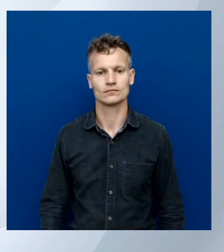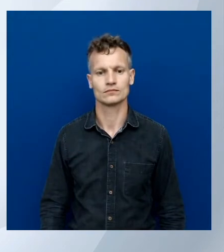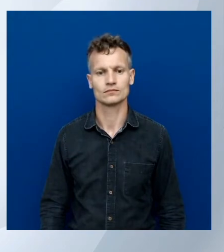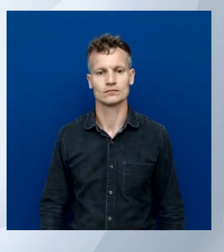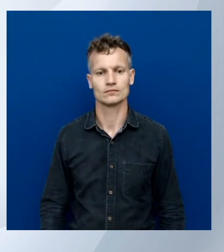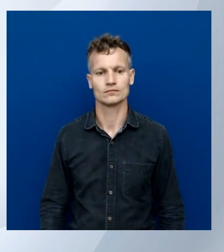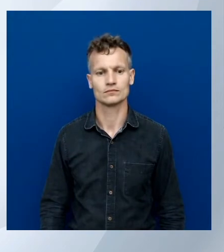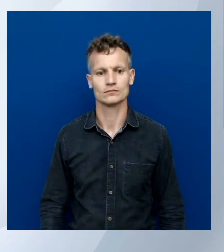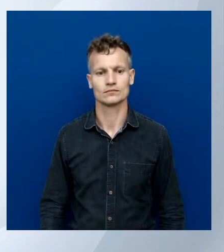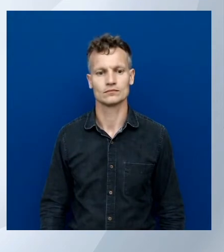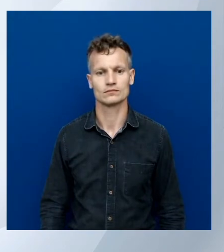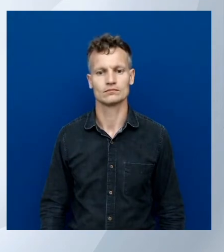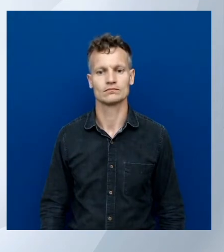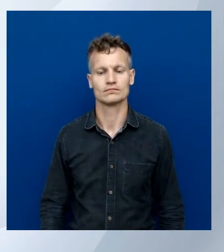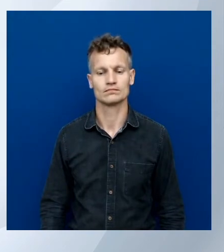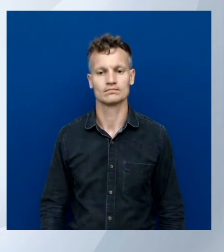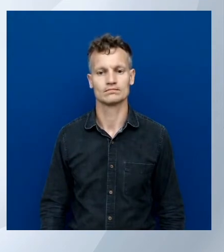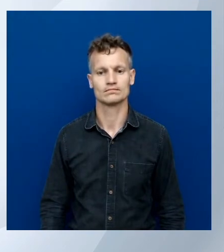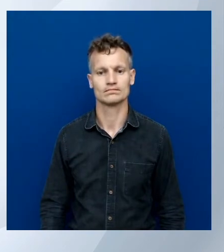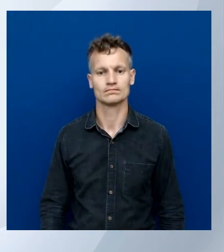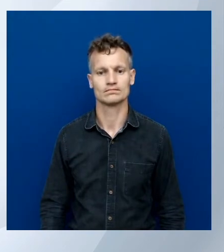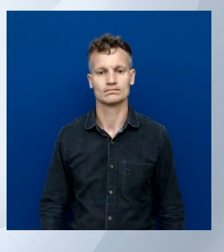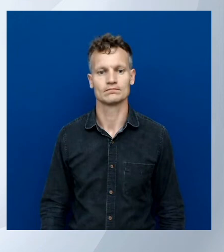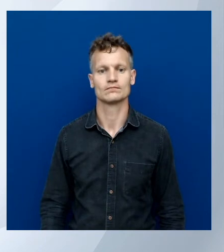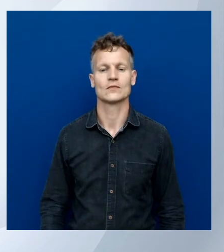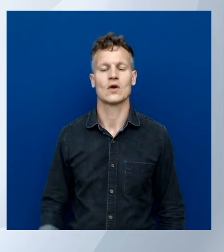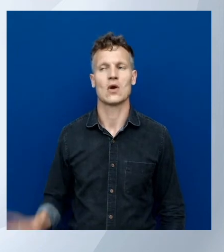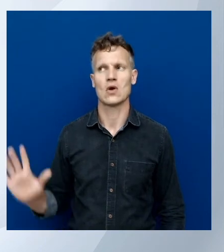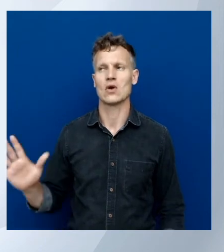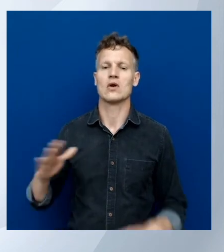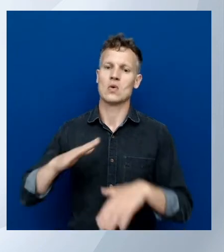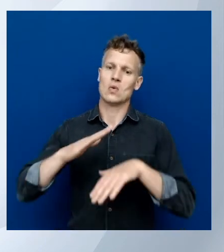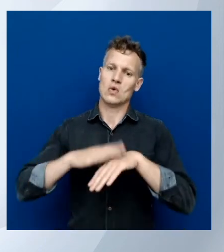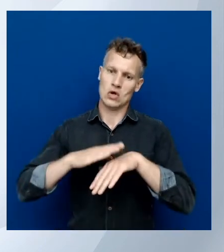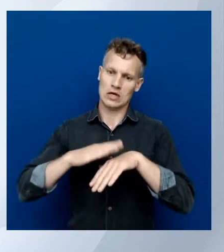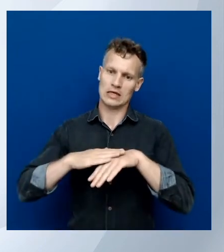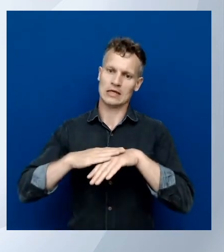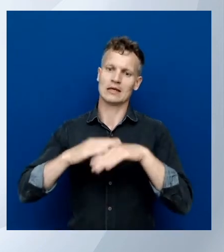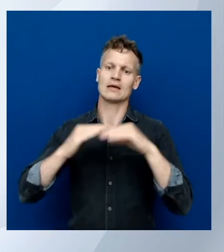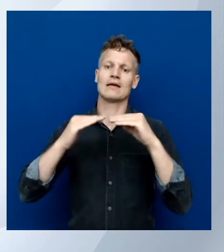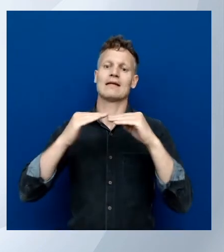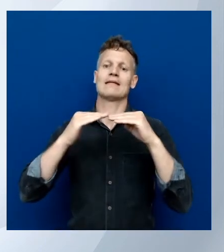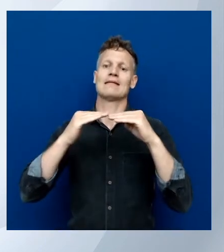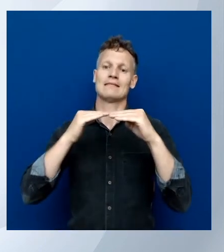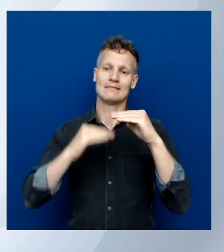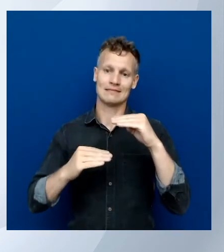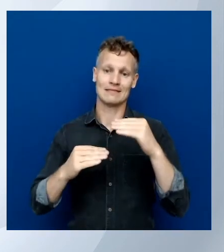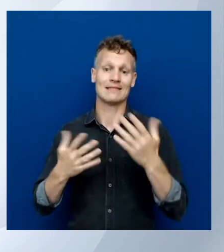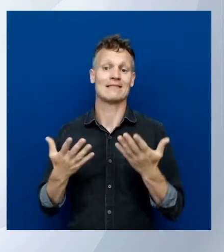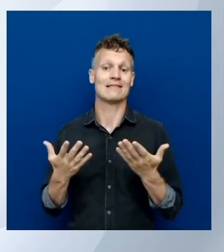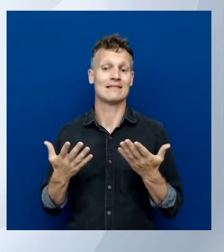Okay, so that was the warning. We now have